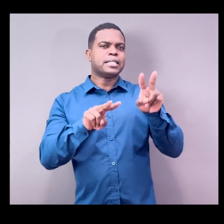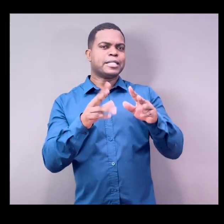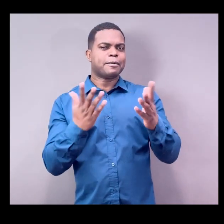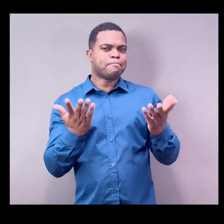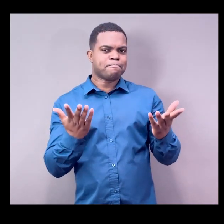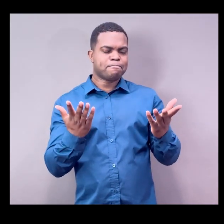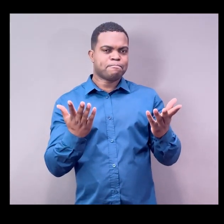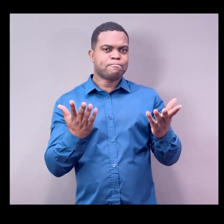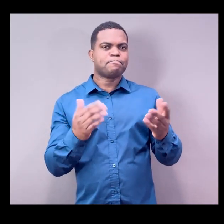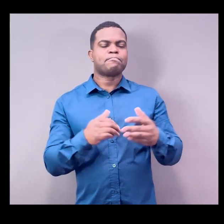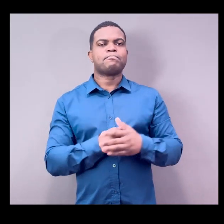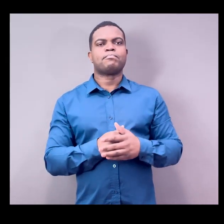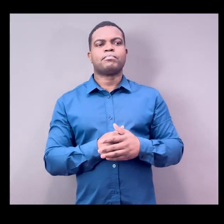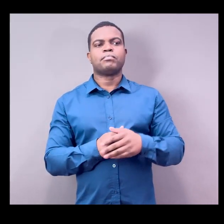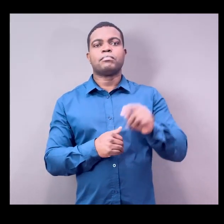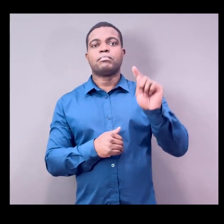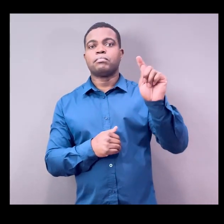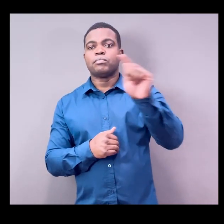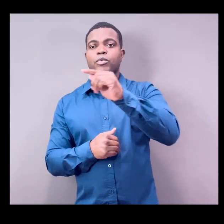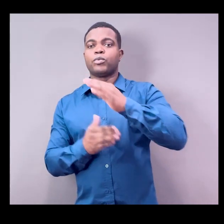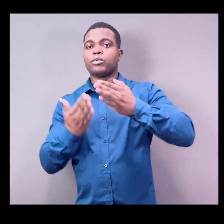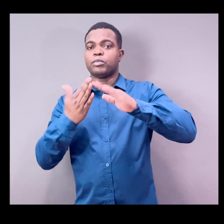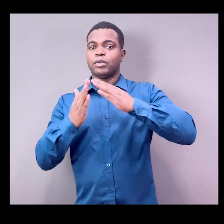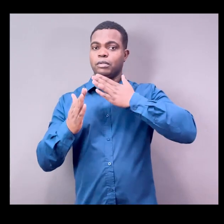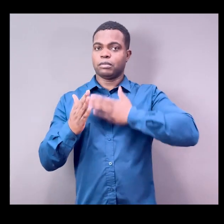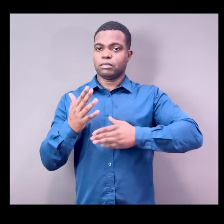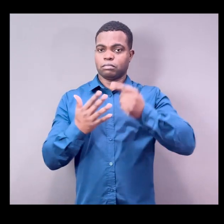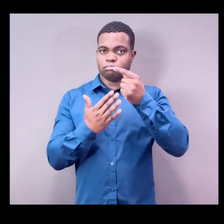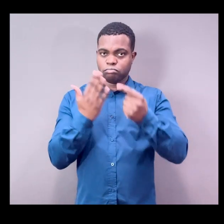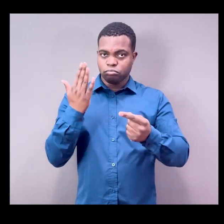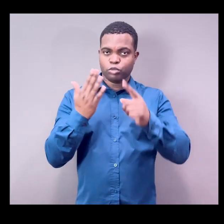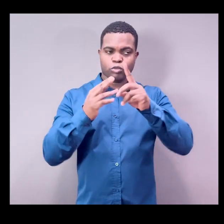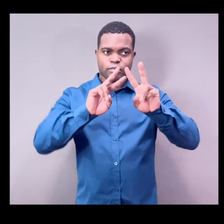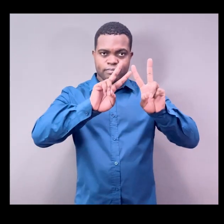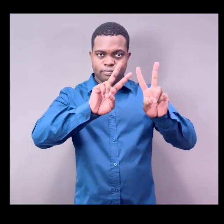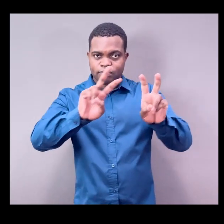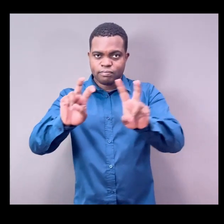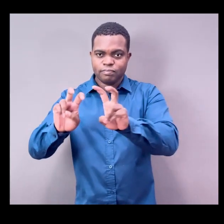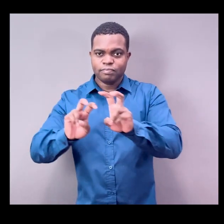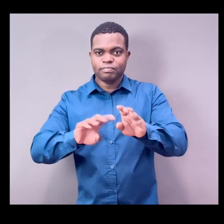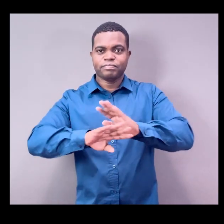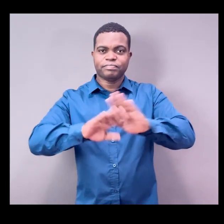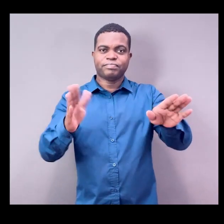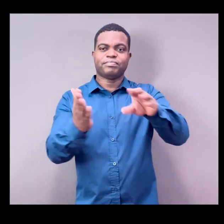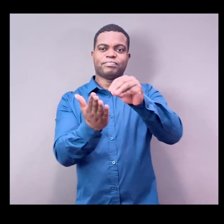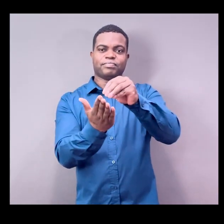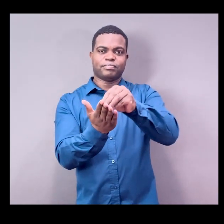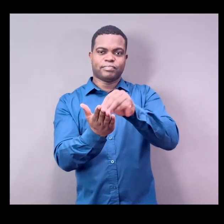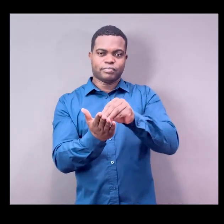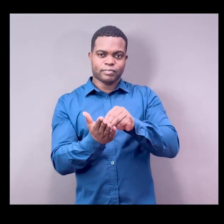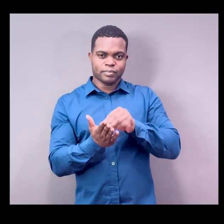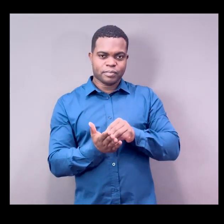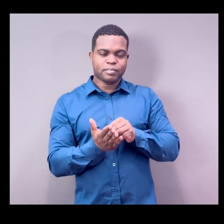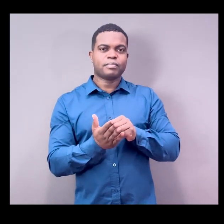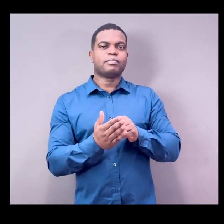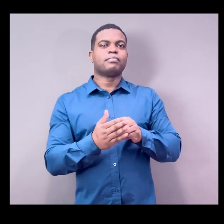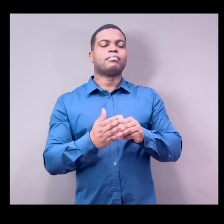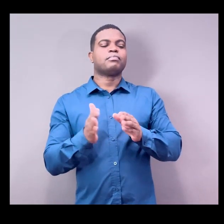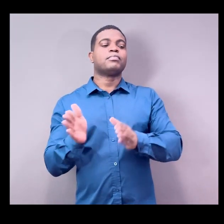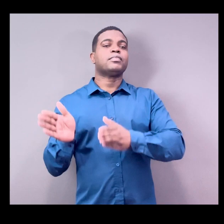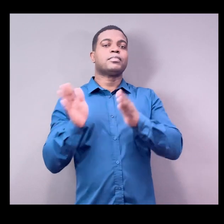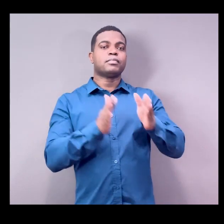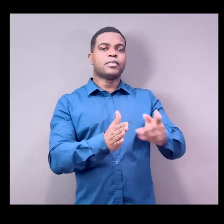the uh, community needs, you have conducted community needs assessment,